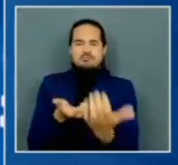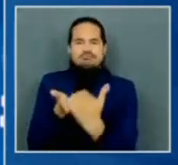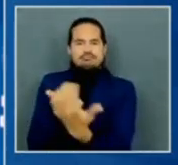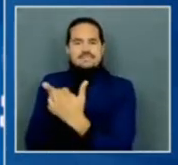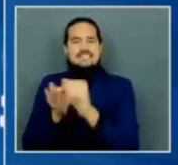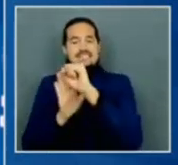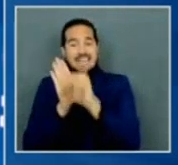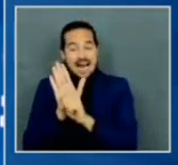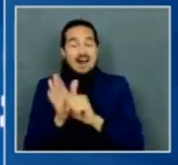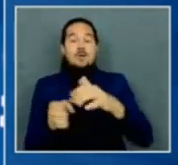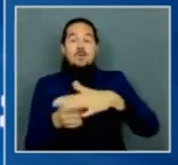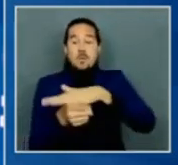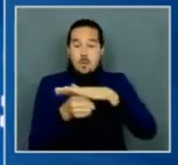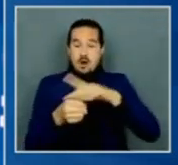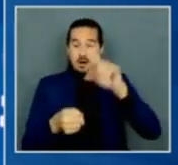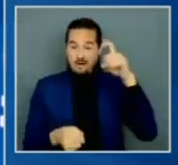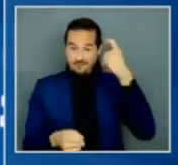For example, right now,